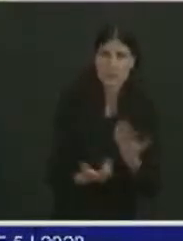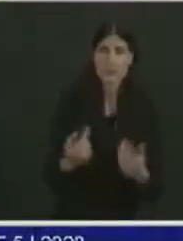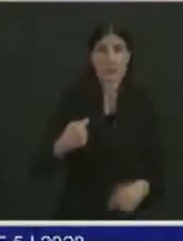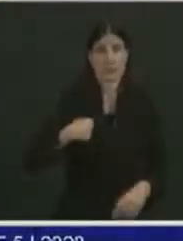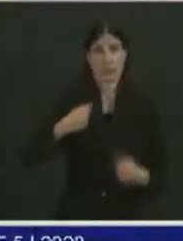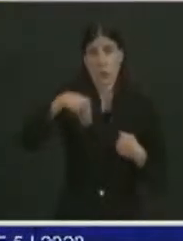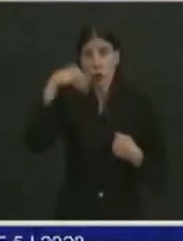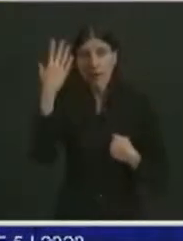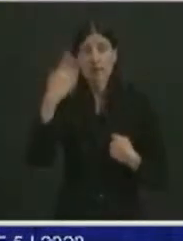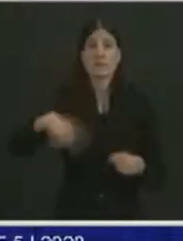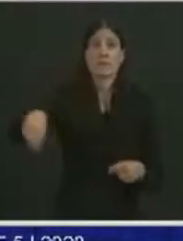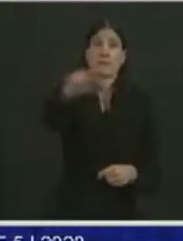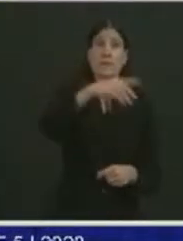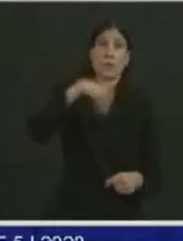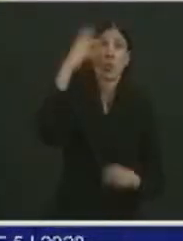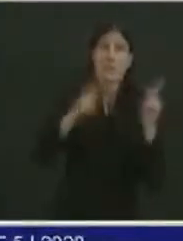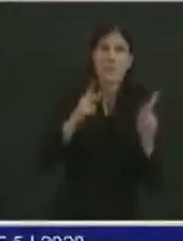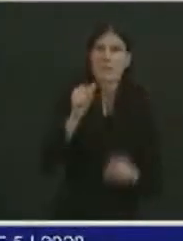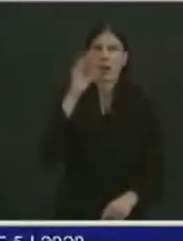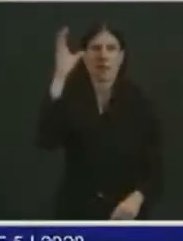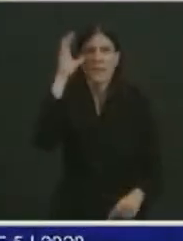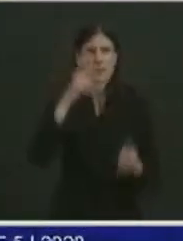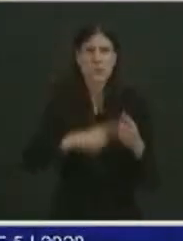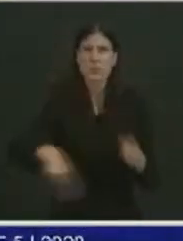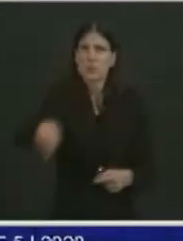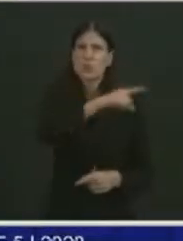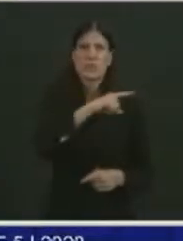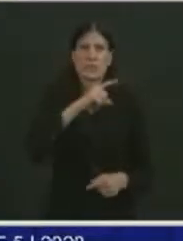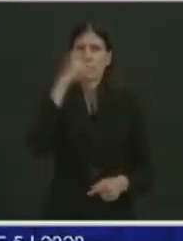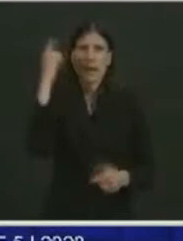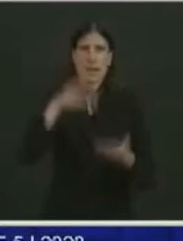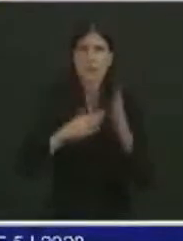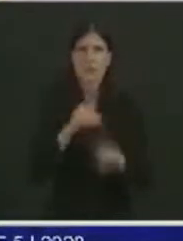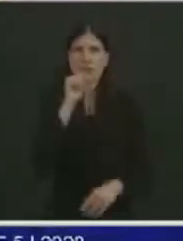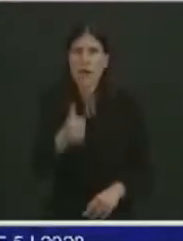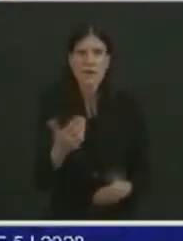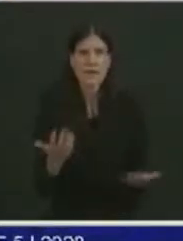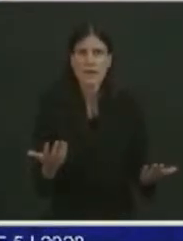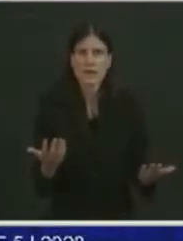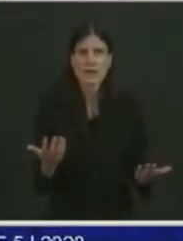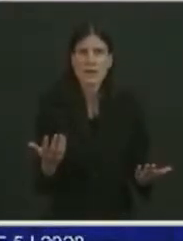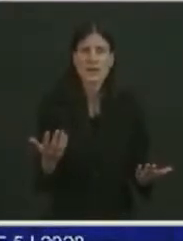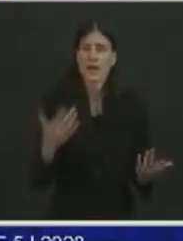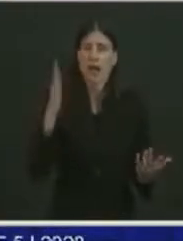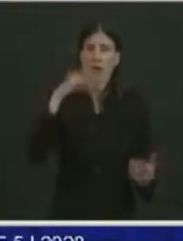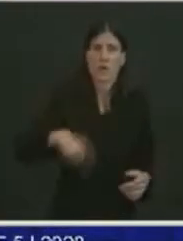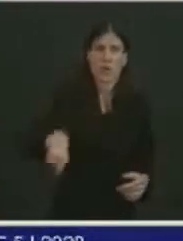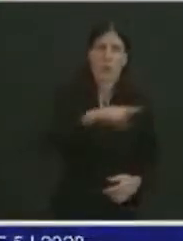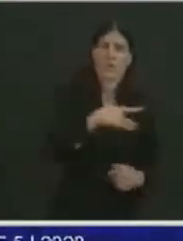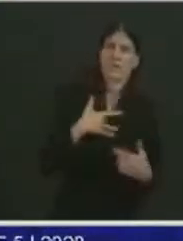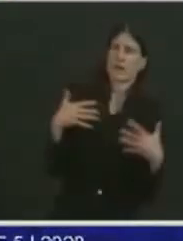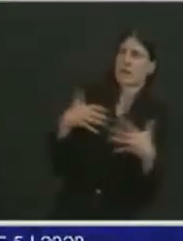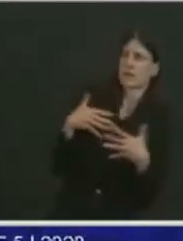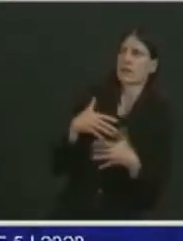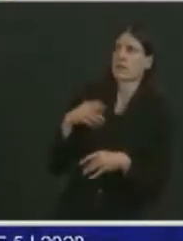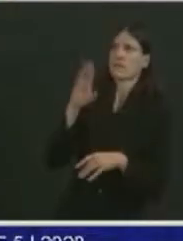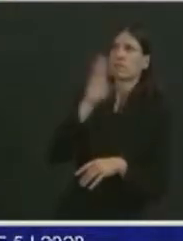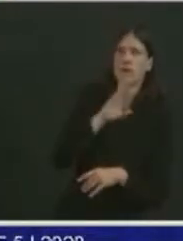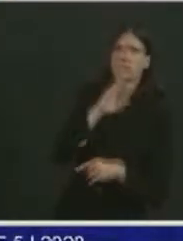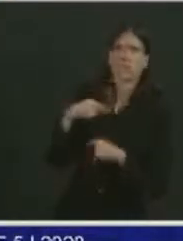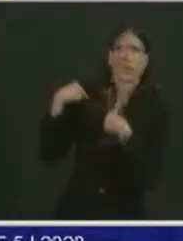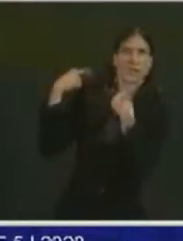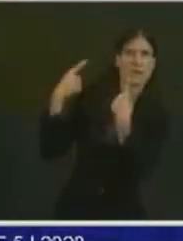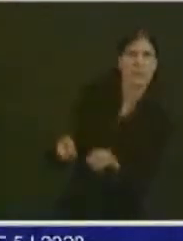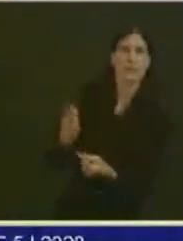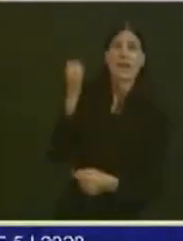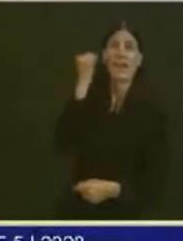hearing them. We are not hearing their anxiety, frustration, fear,